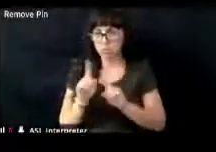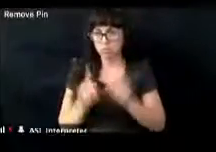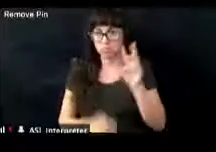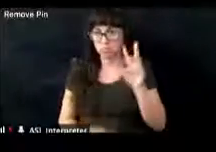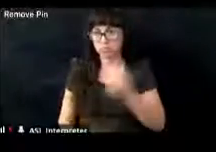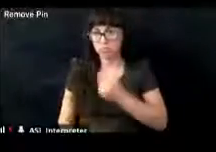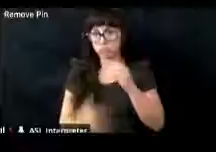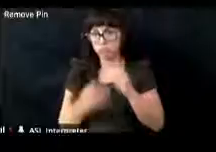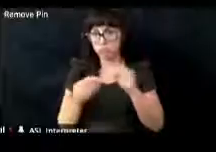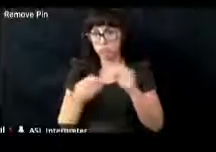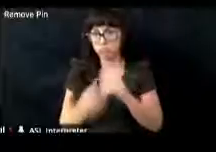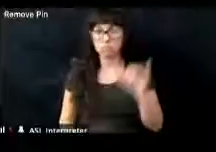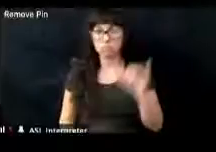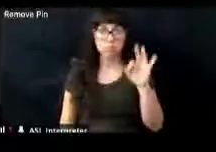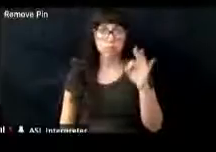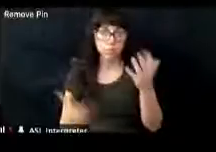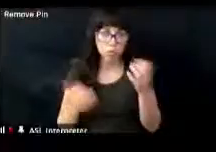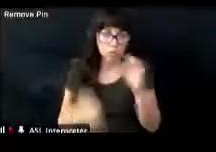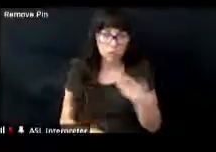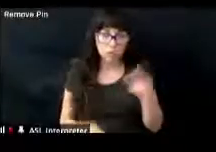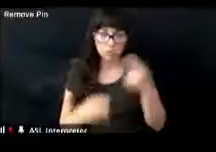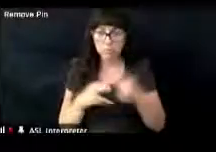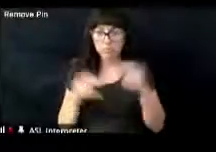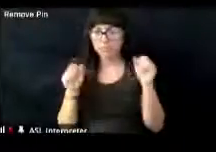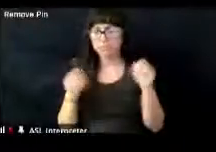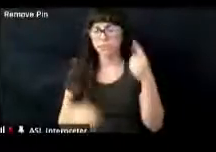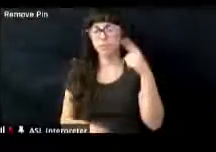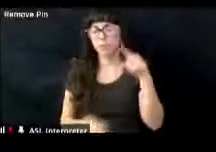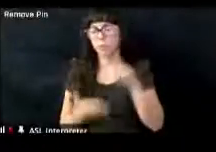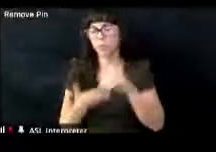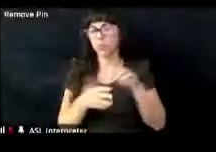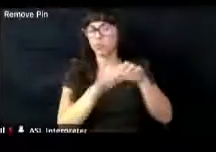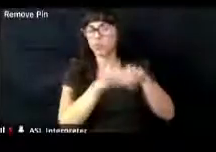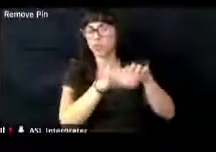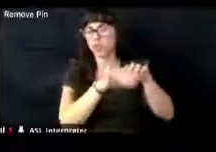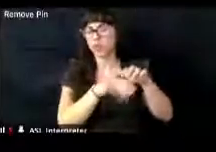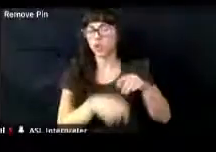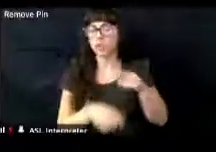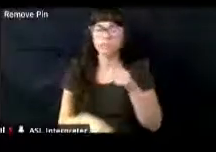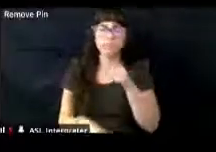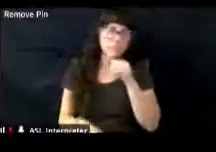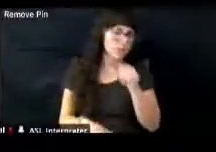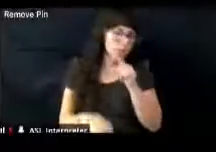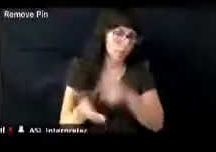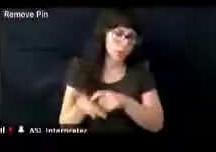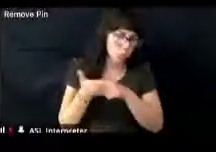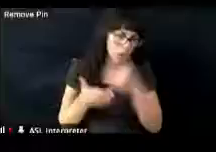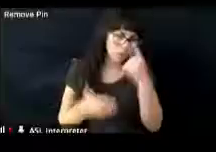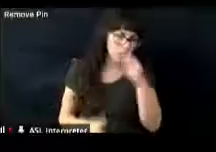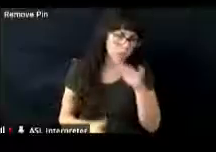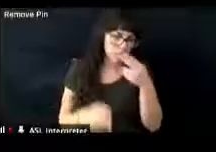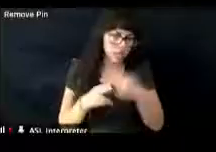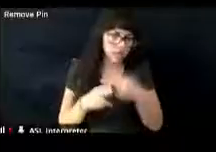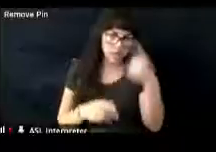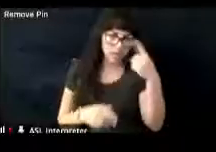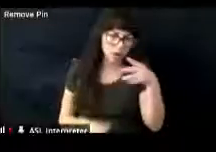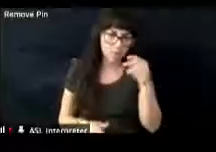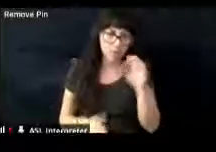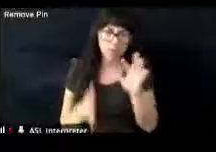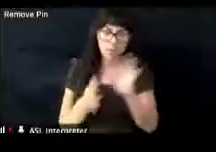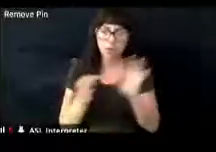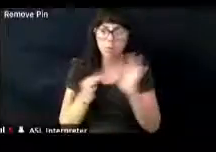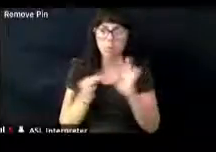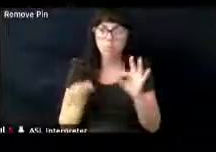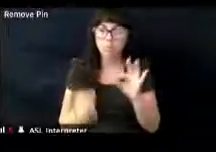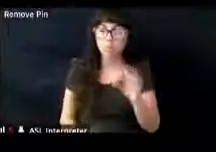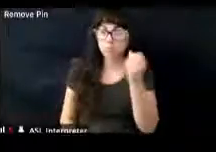give your name, please state and spell it for the record. You are not required to provide your name to give public comment. Please make sure to mute your